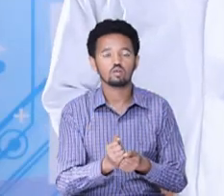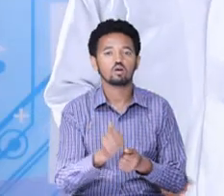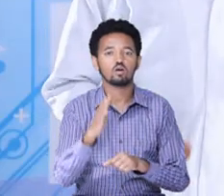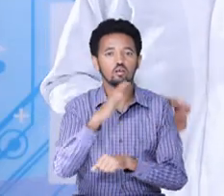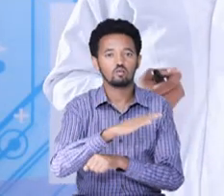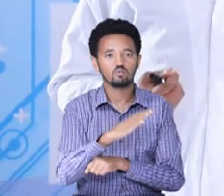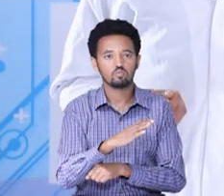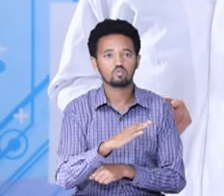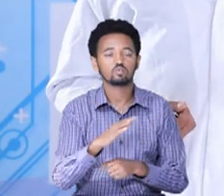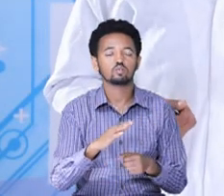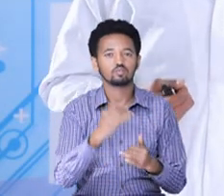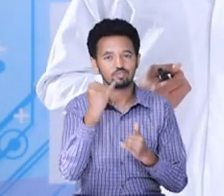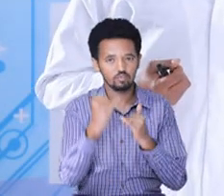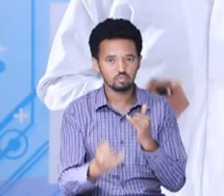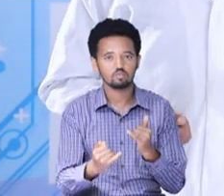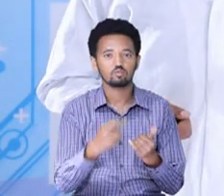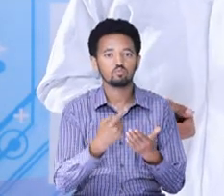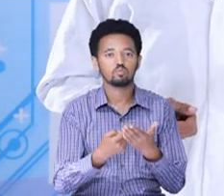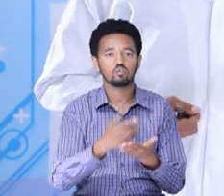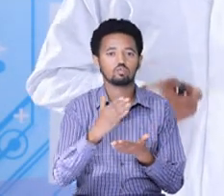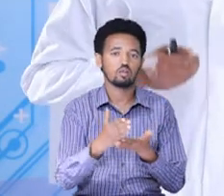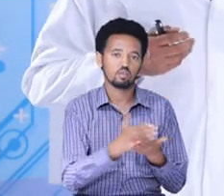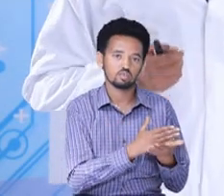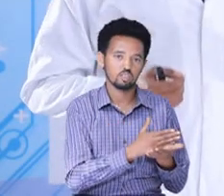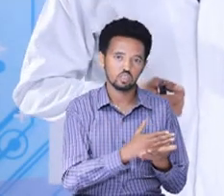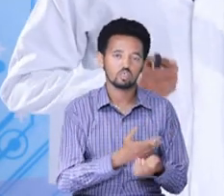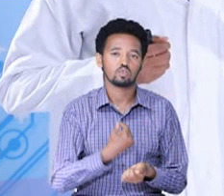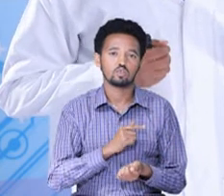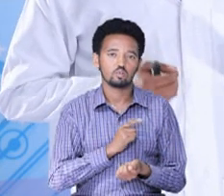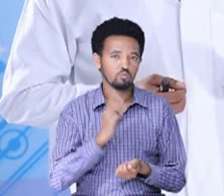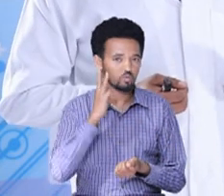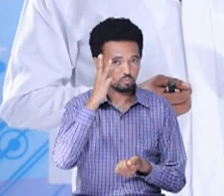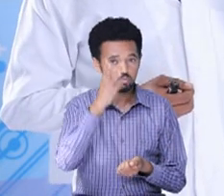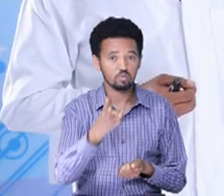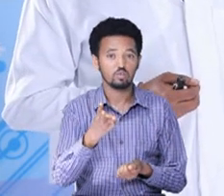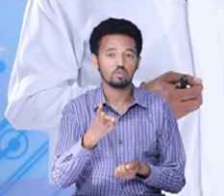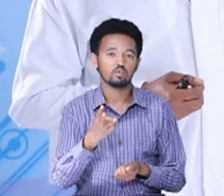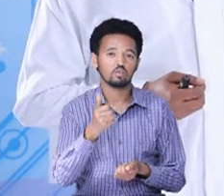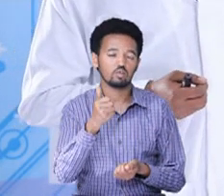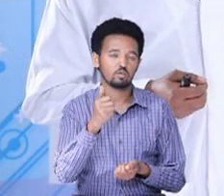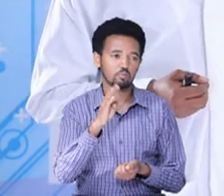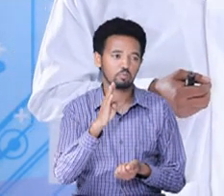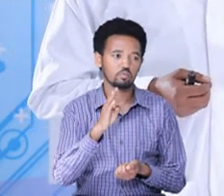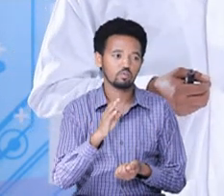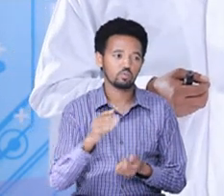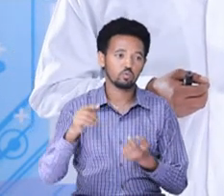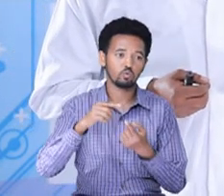After the end of this lesson, you will be able to